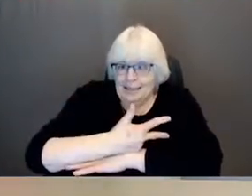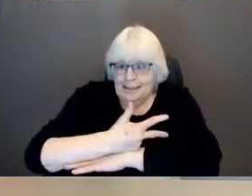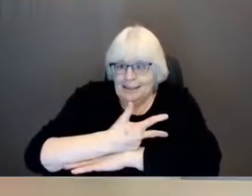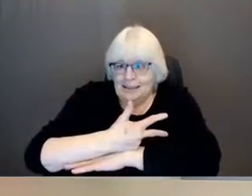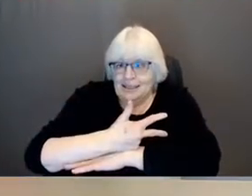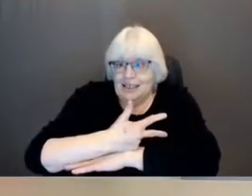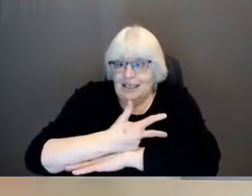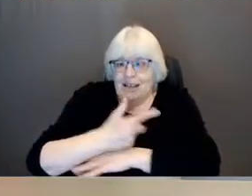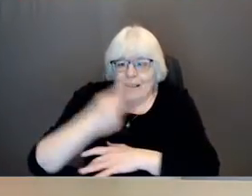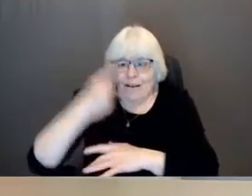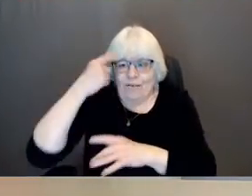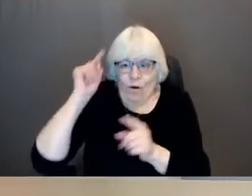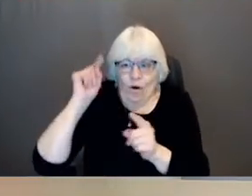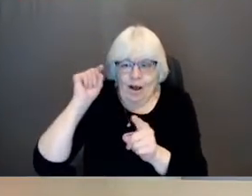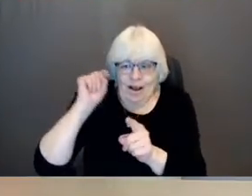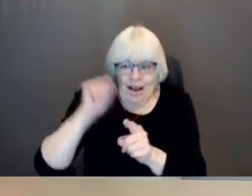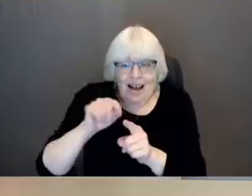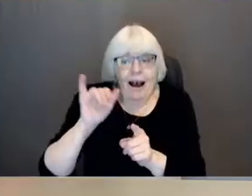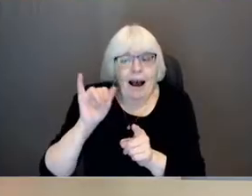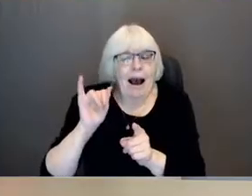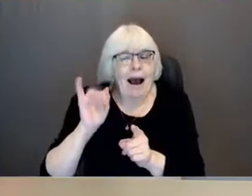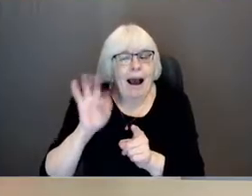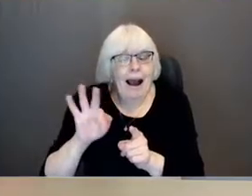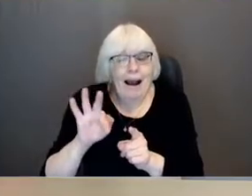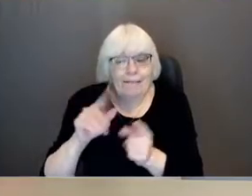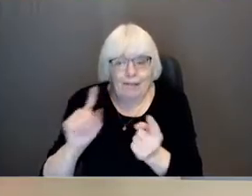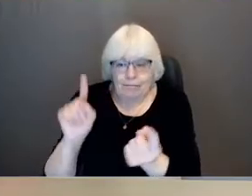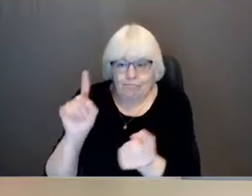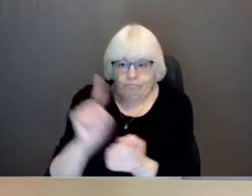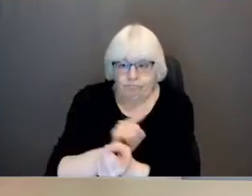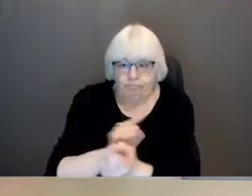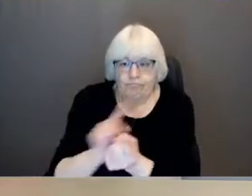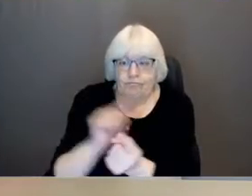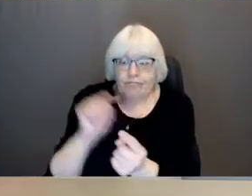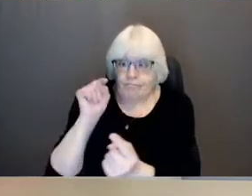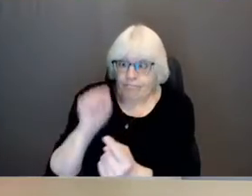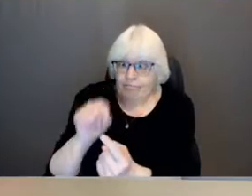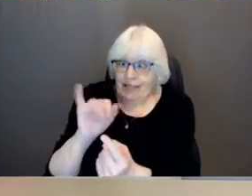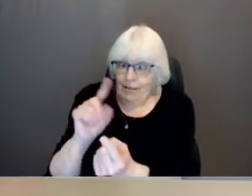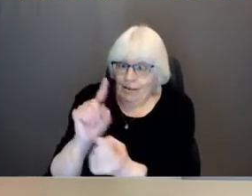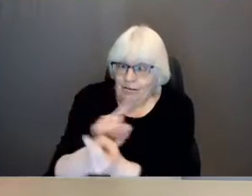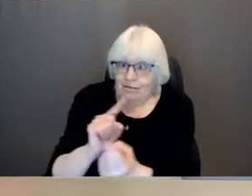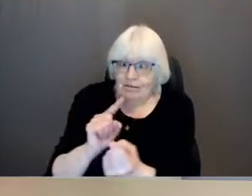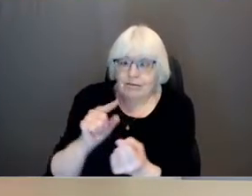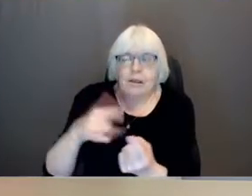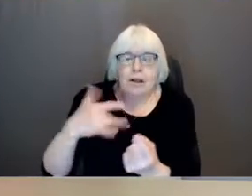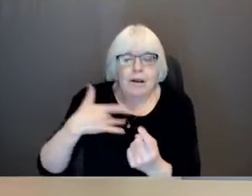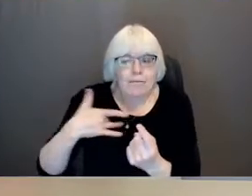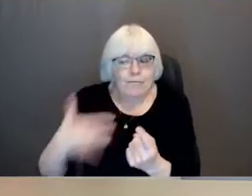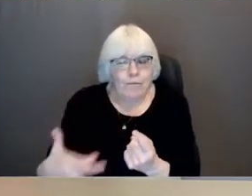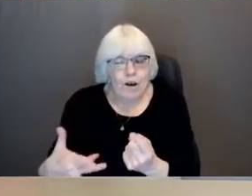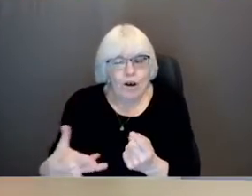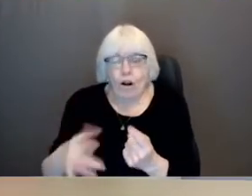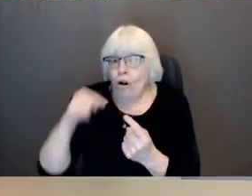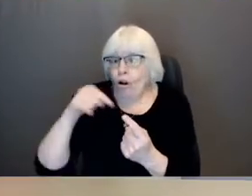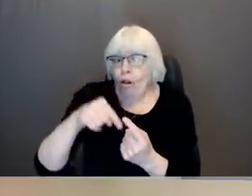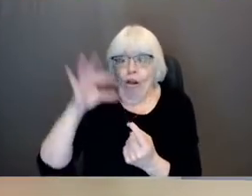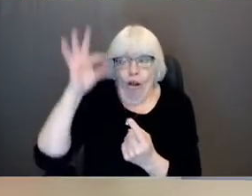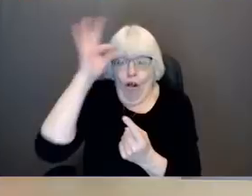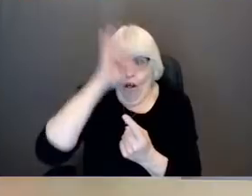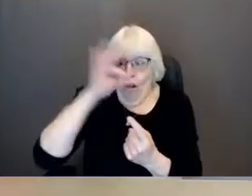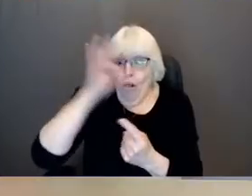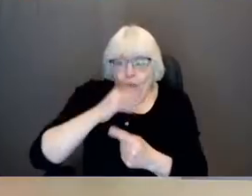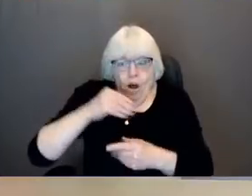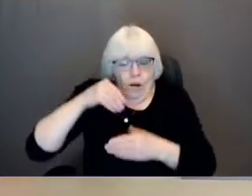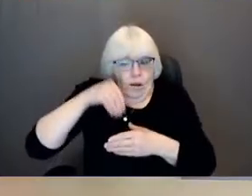the 4 days for us in terms of close contacts, but making sure that there's a test associated with that. Right now, the